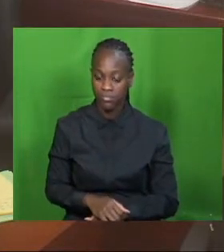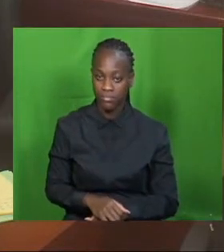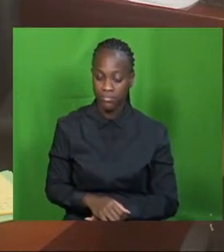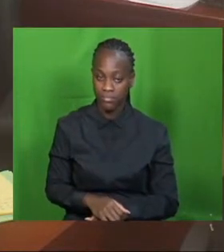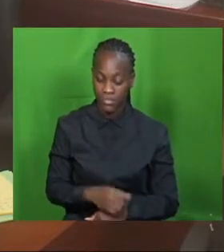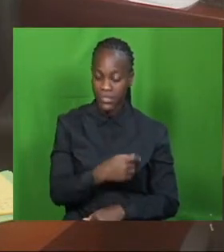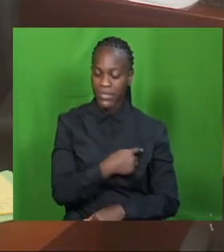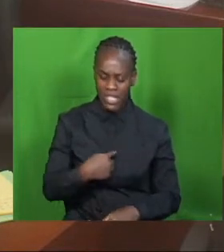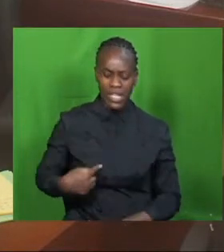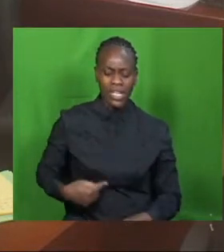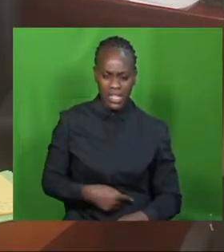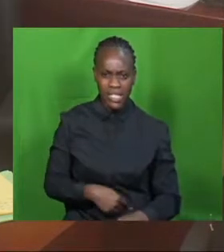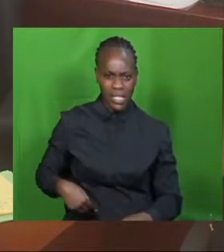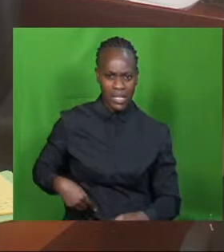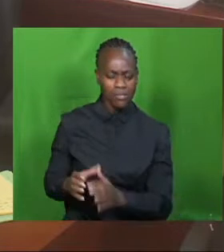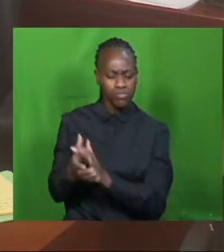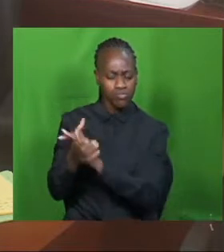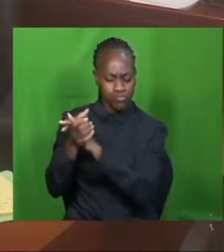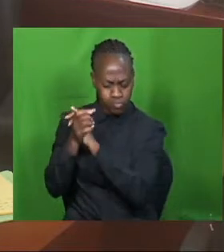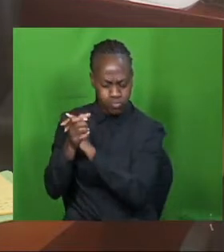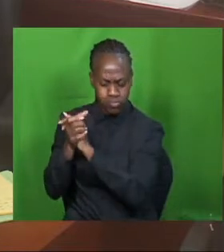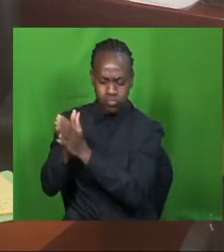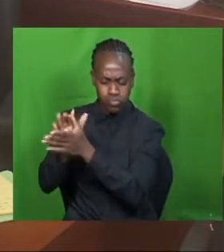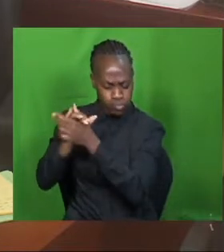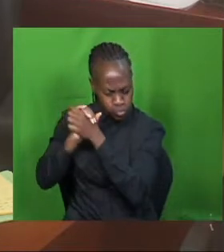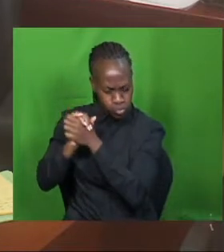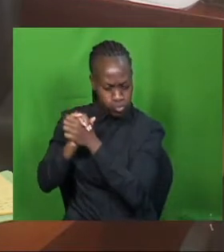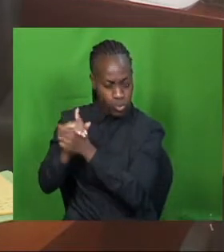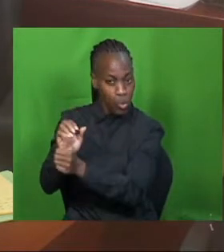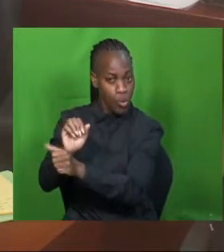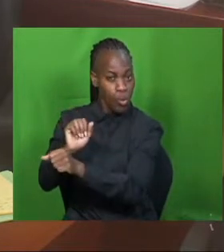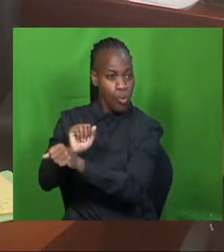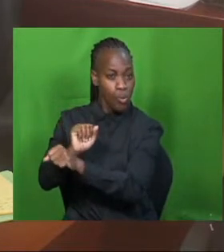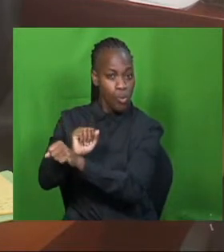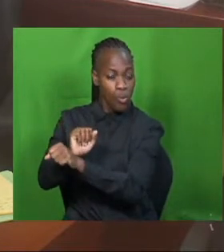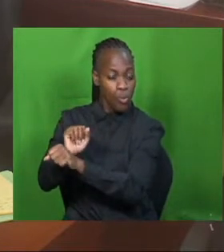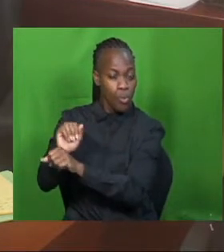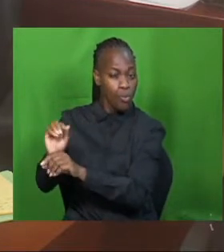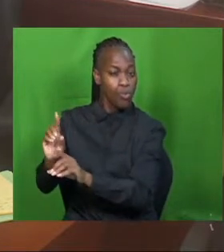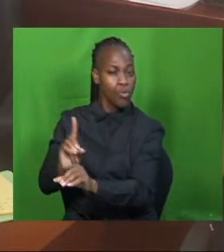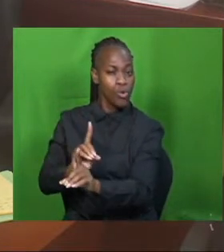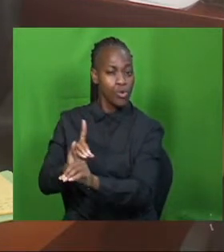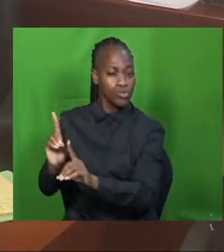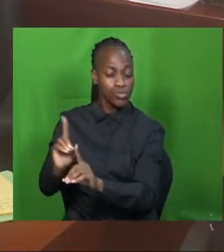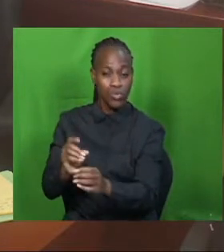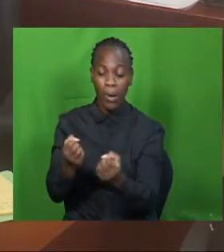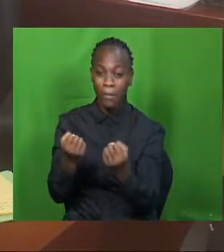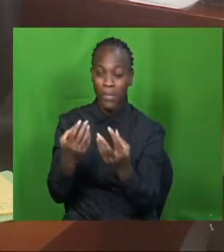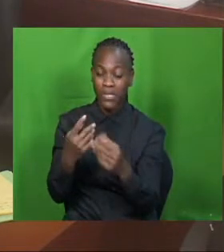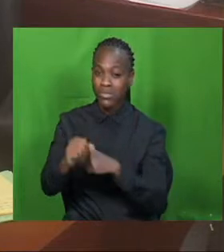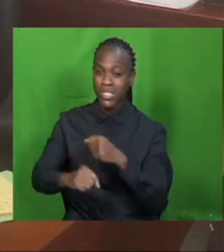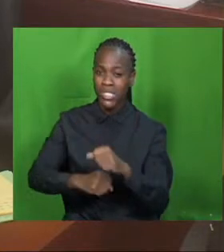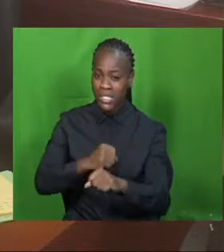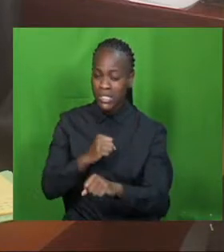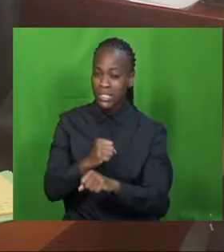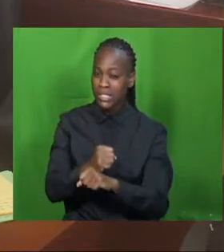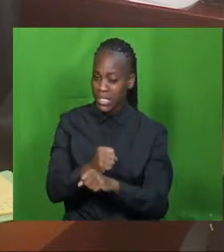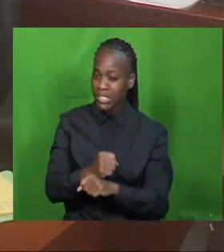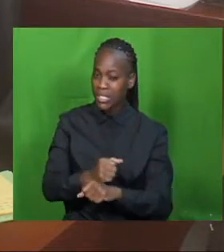which have, as of yet, have been defaulting in their payments, and some chapters have been placed in